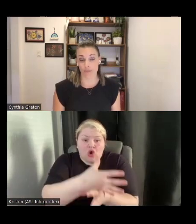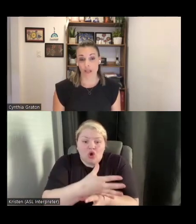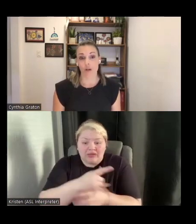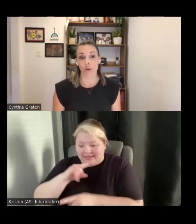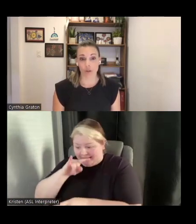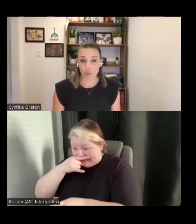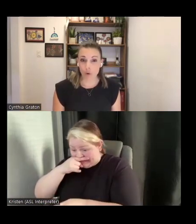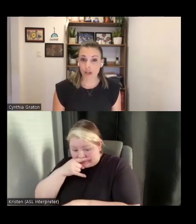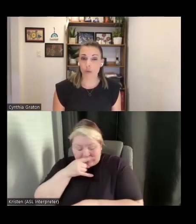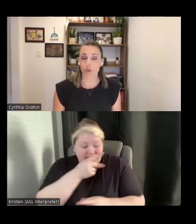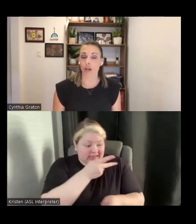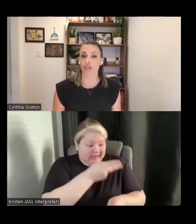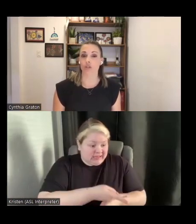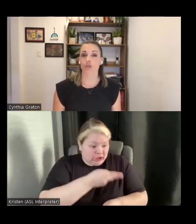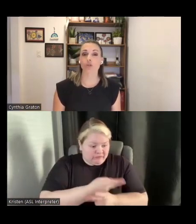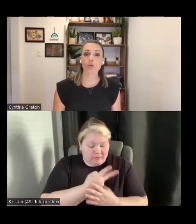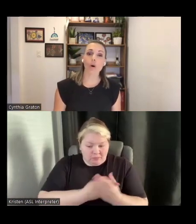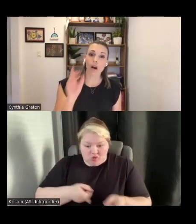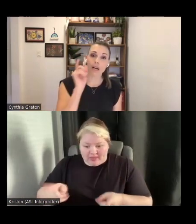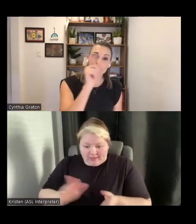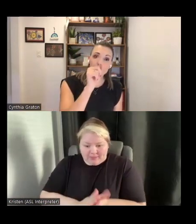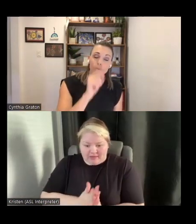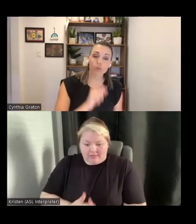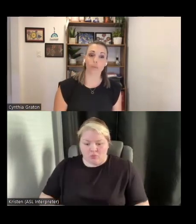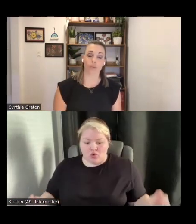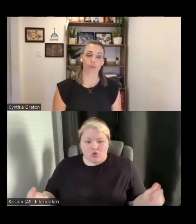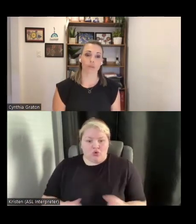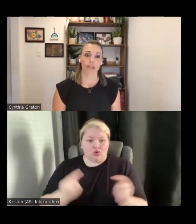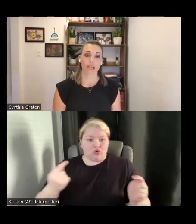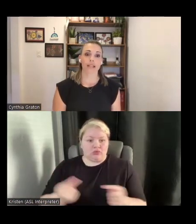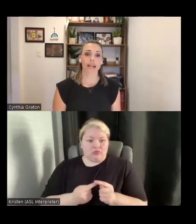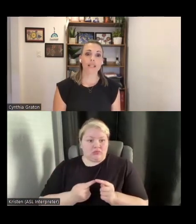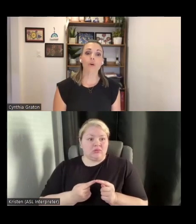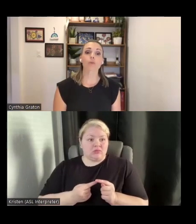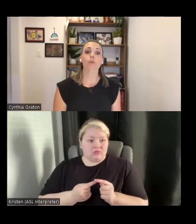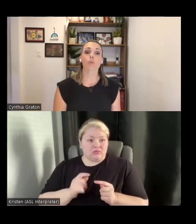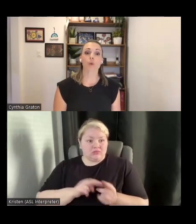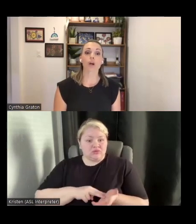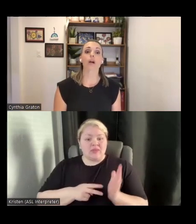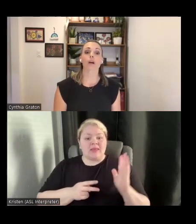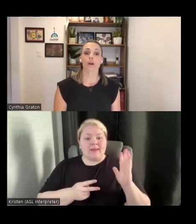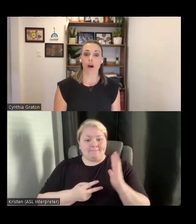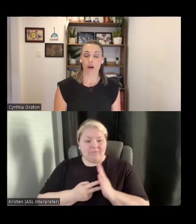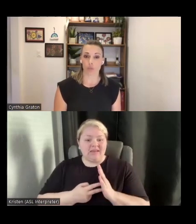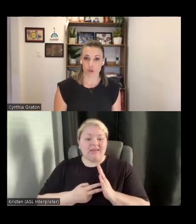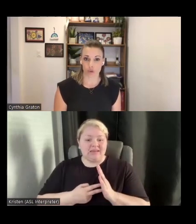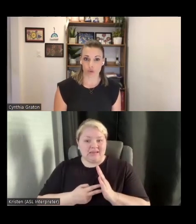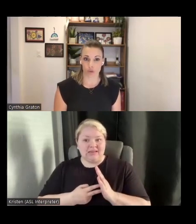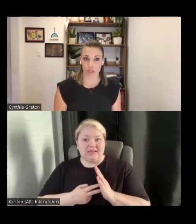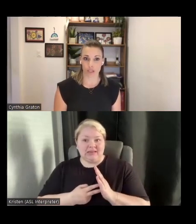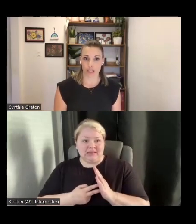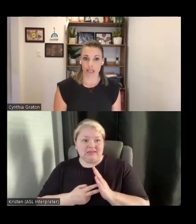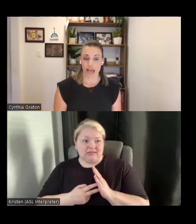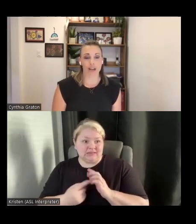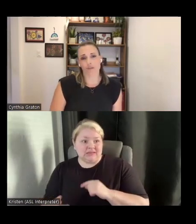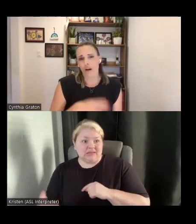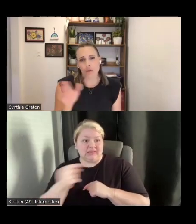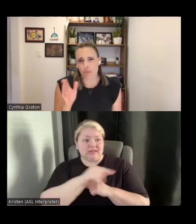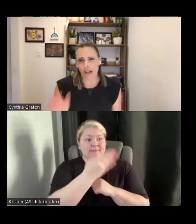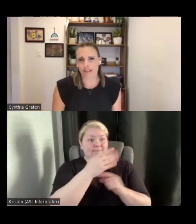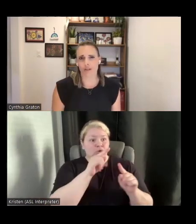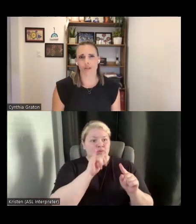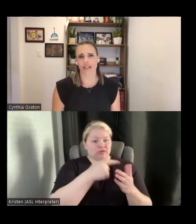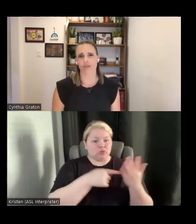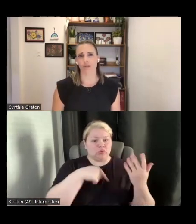sequence. When you're working with us, you are in the blue bubble. That's what we work on with schools. At a